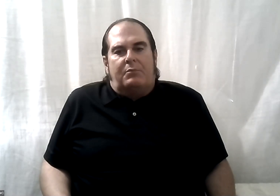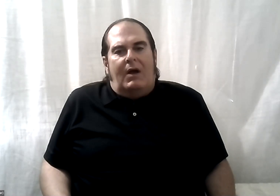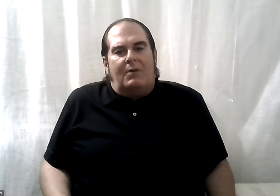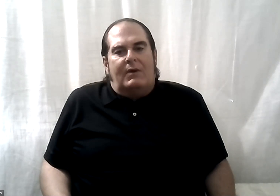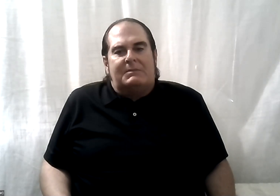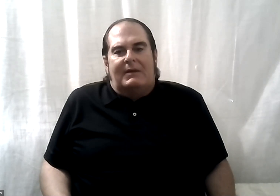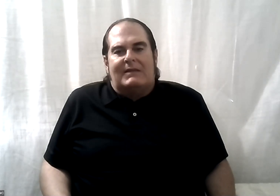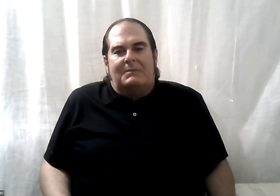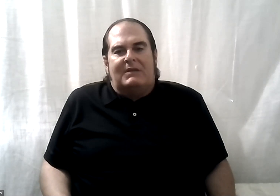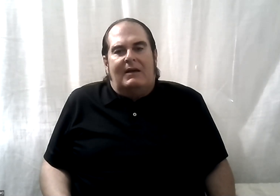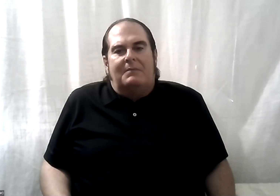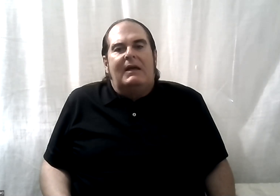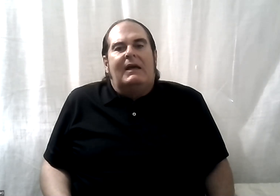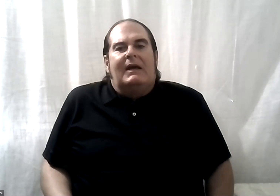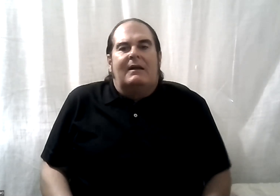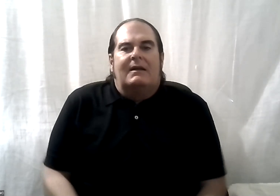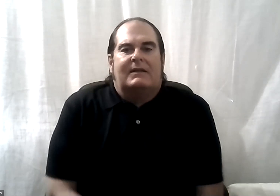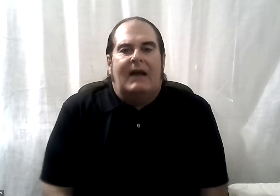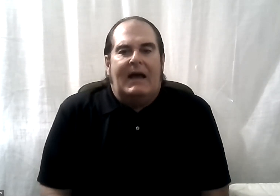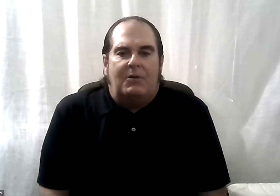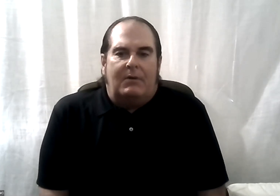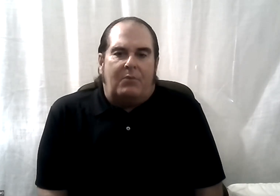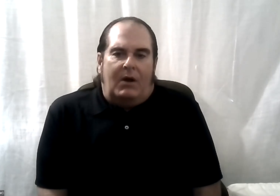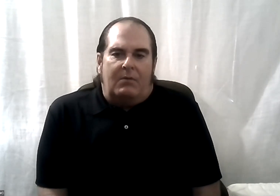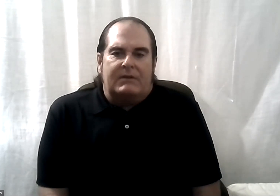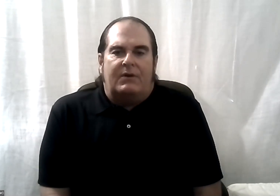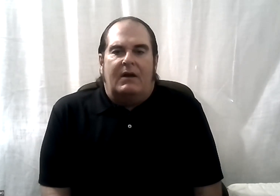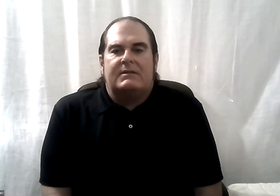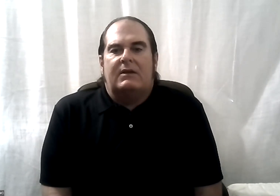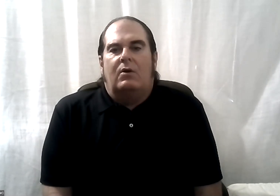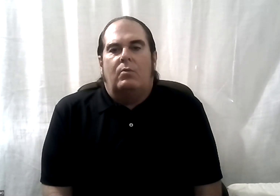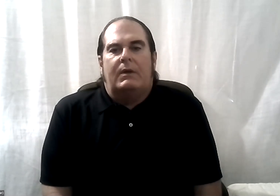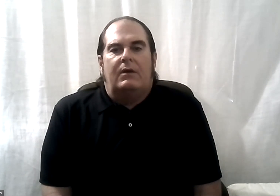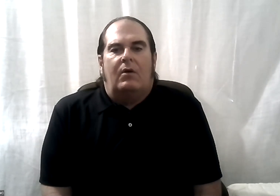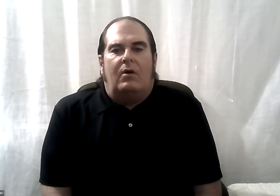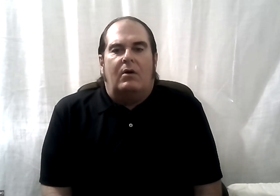see some progress, but at the same time, is it accurate progress or not?